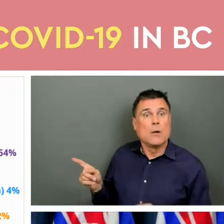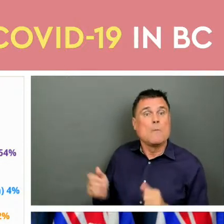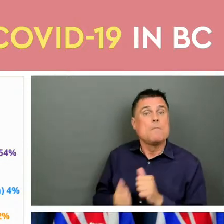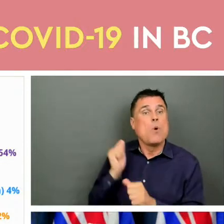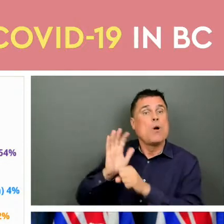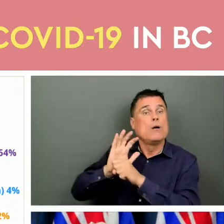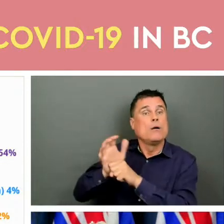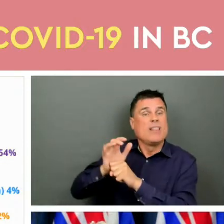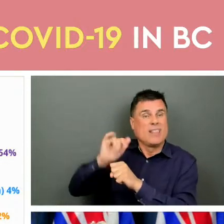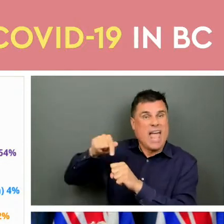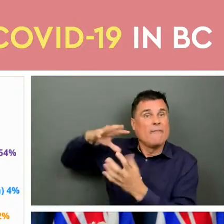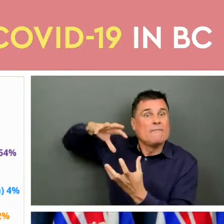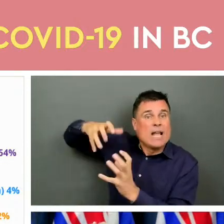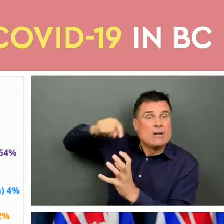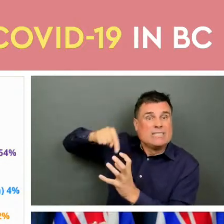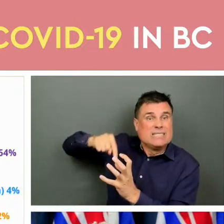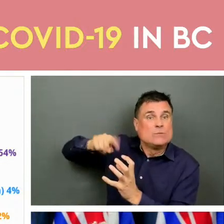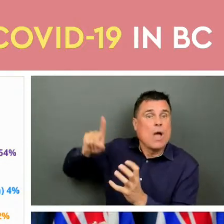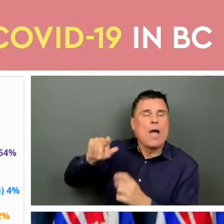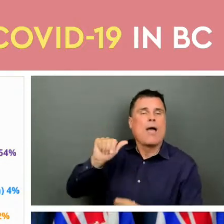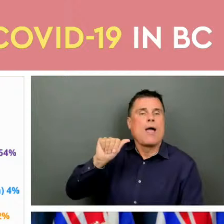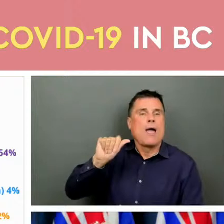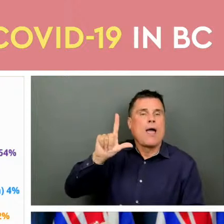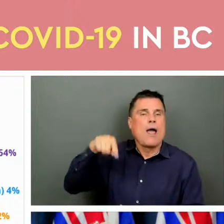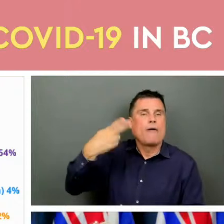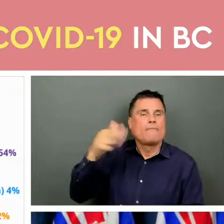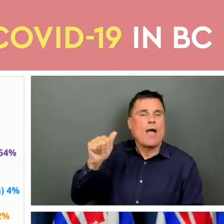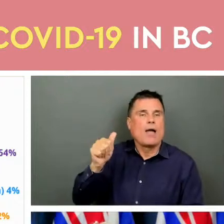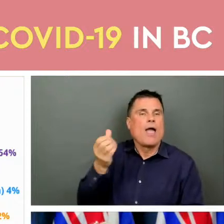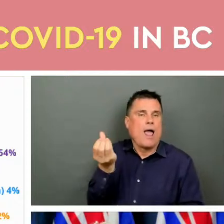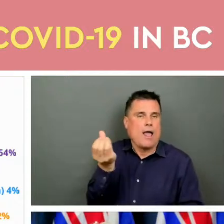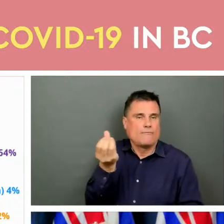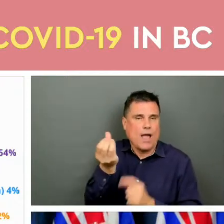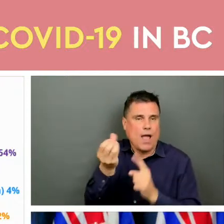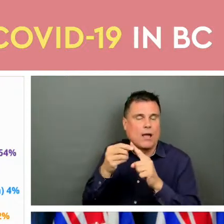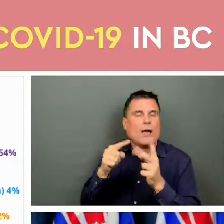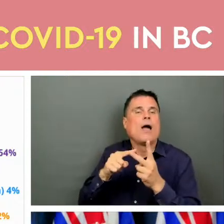the what's now called alpha and beta strains.